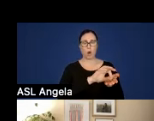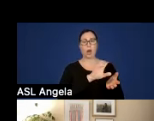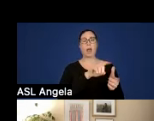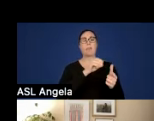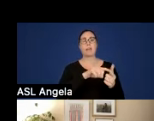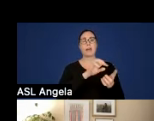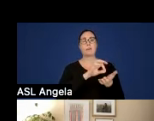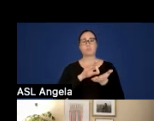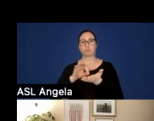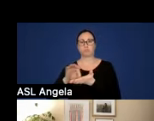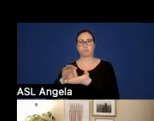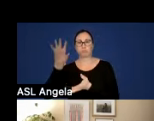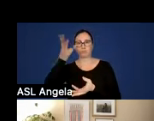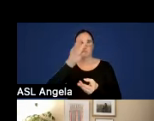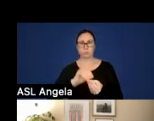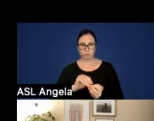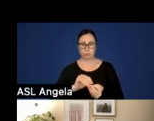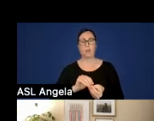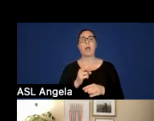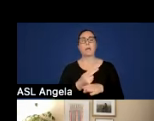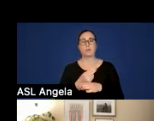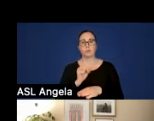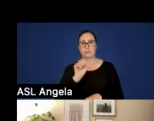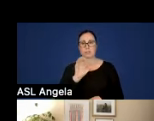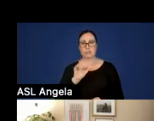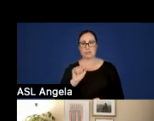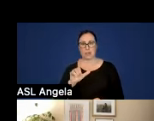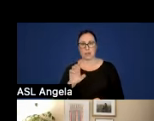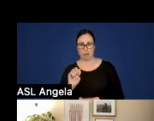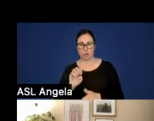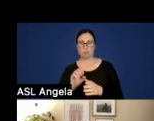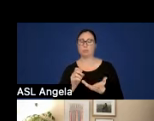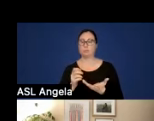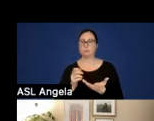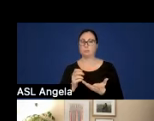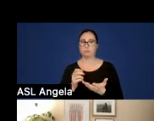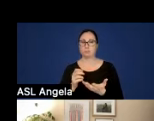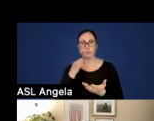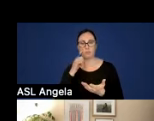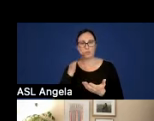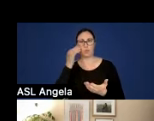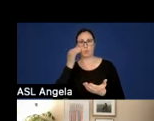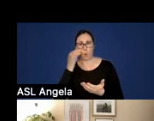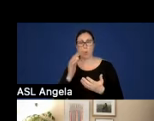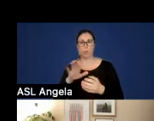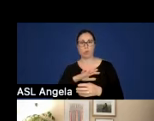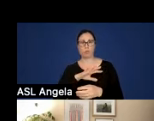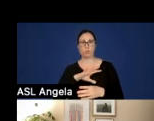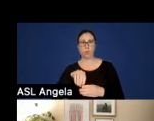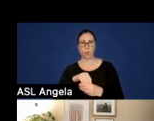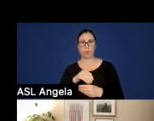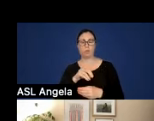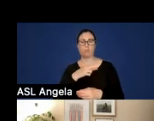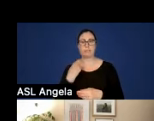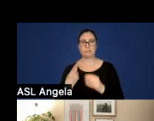they use a scale to assess the total risk. So one factor they score is the number of